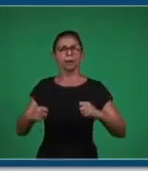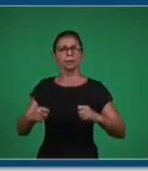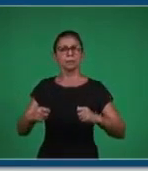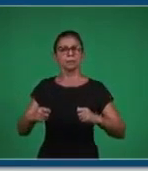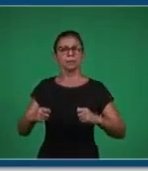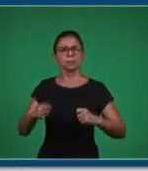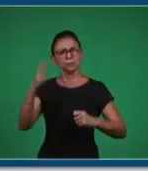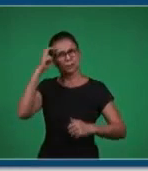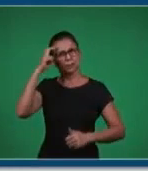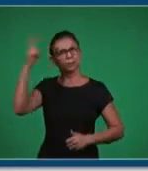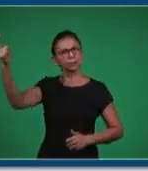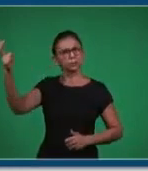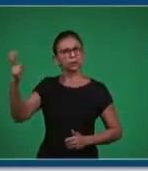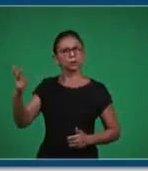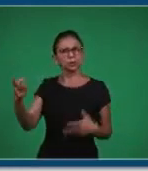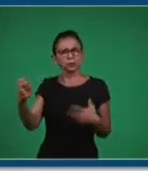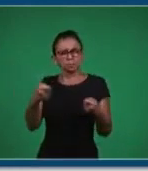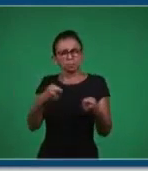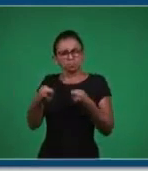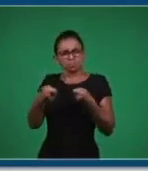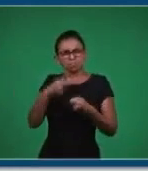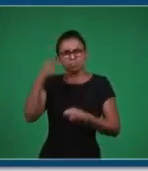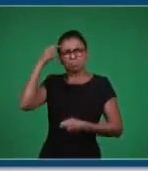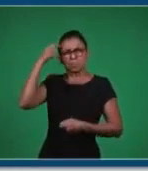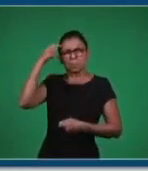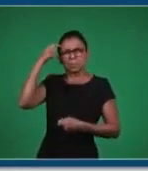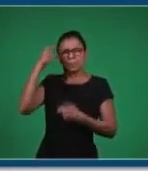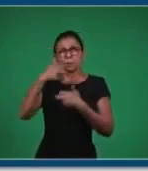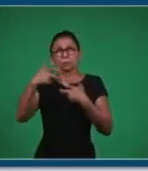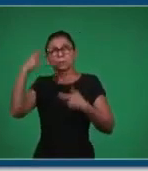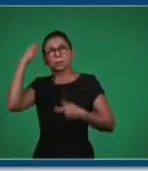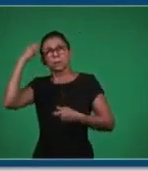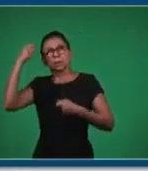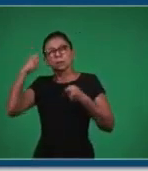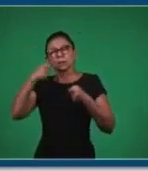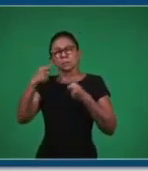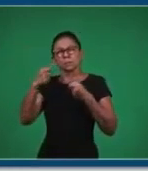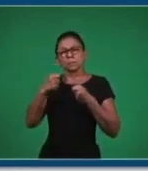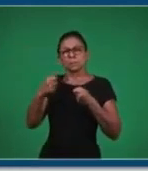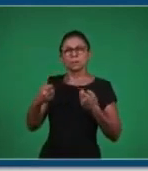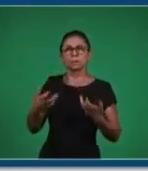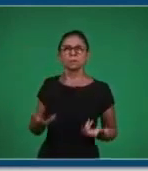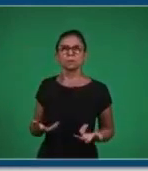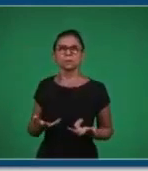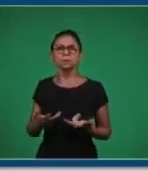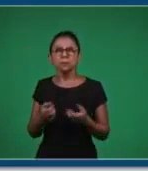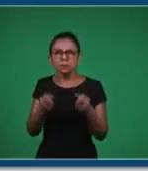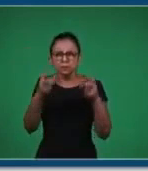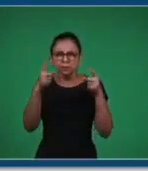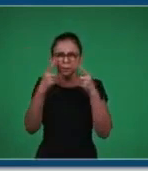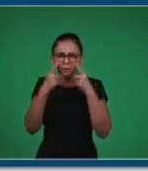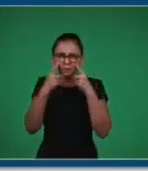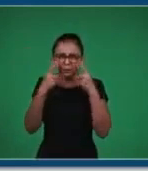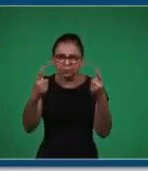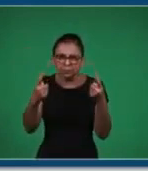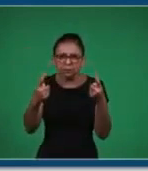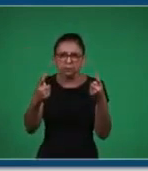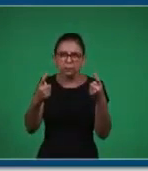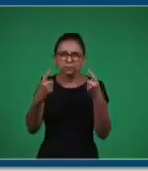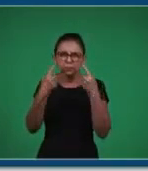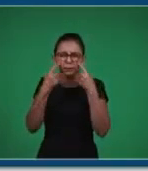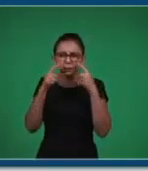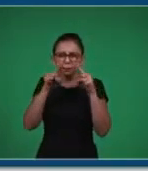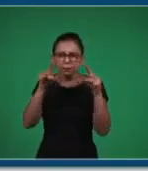ability. The ability to control my thought. The ability to control, have selective